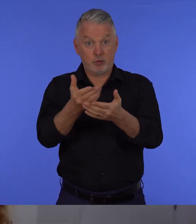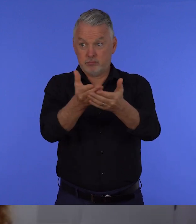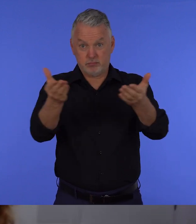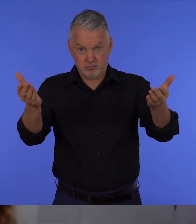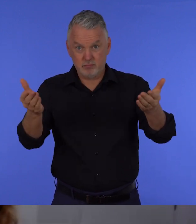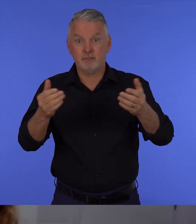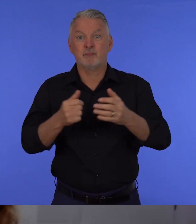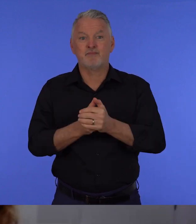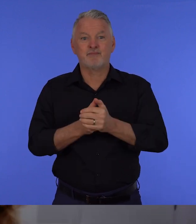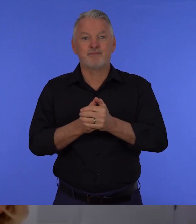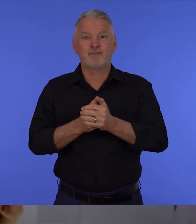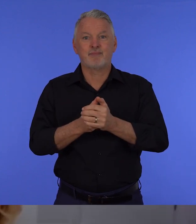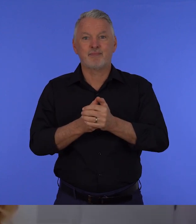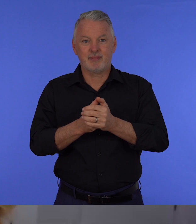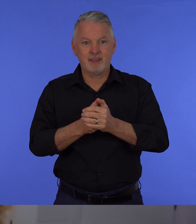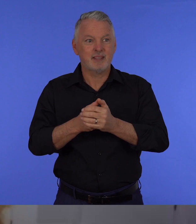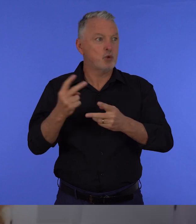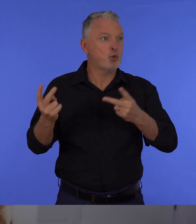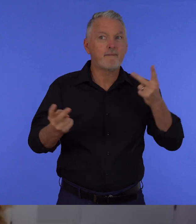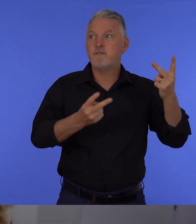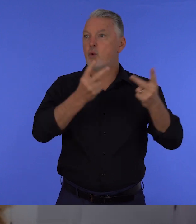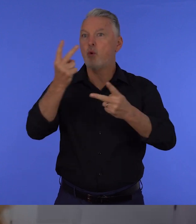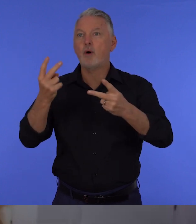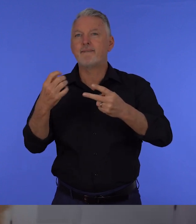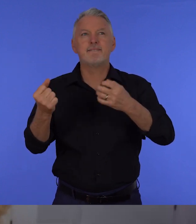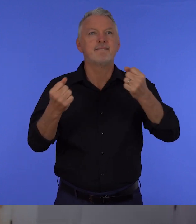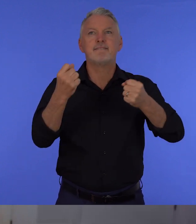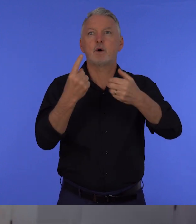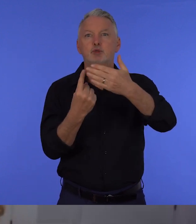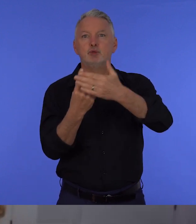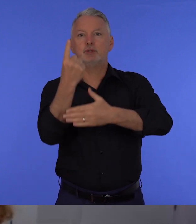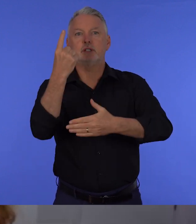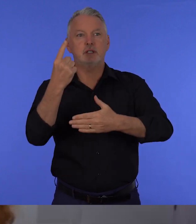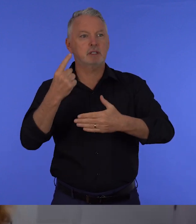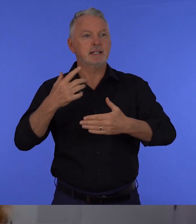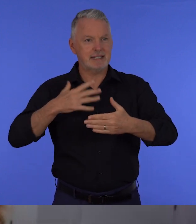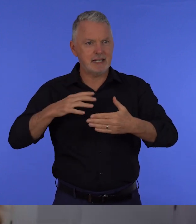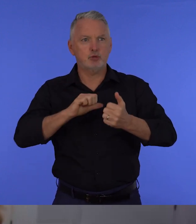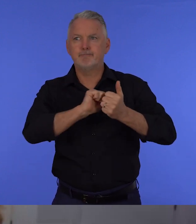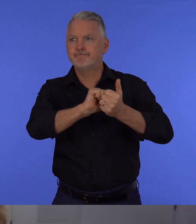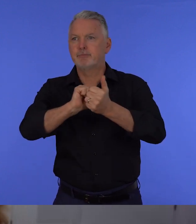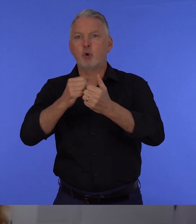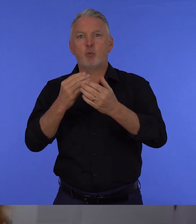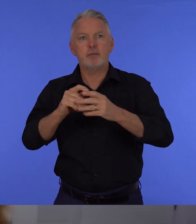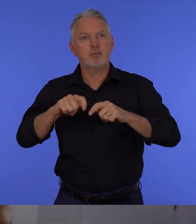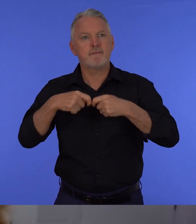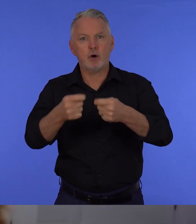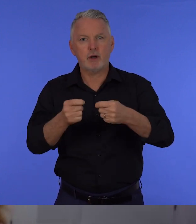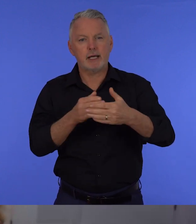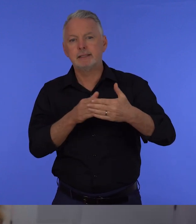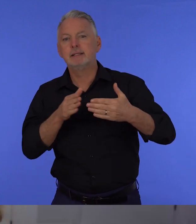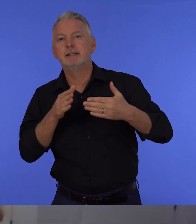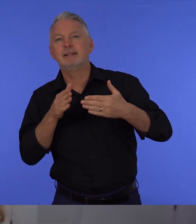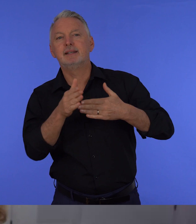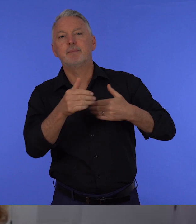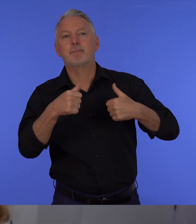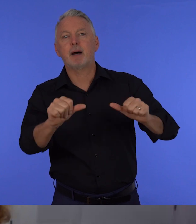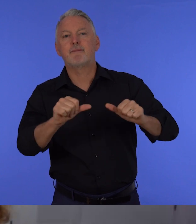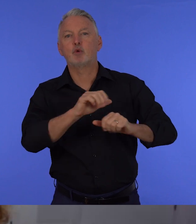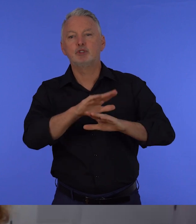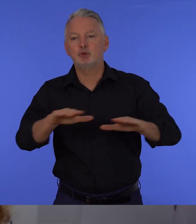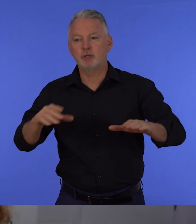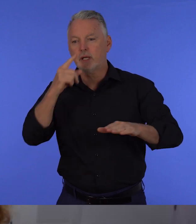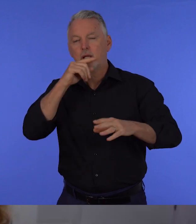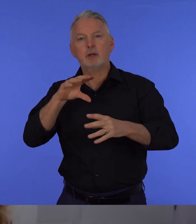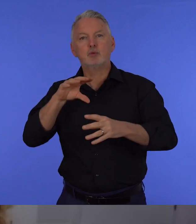often comes down to parents and carers like yourselves, searching extensively for opportunities, working creatively with providers